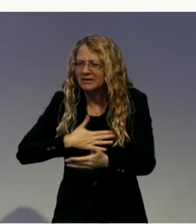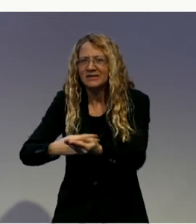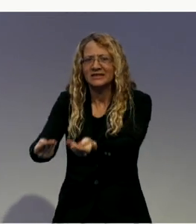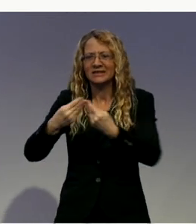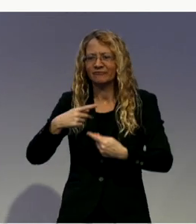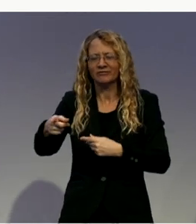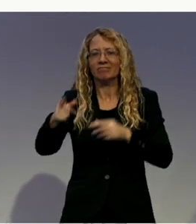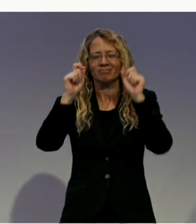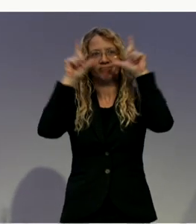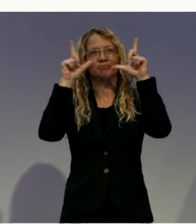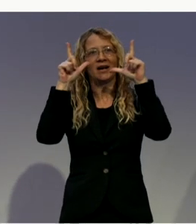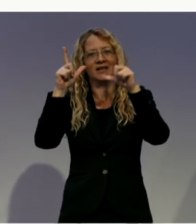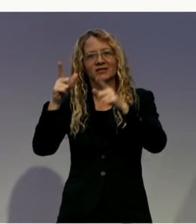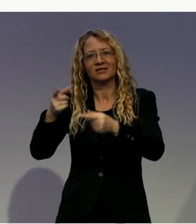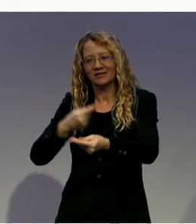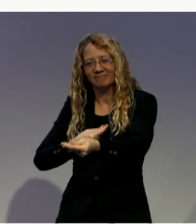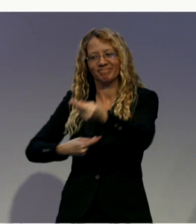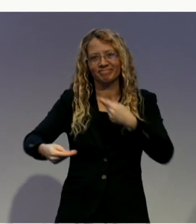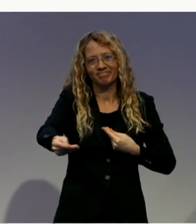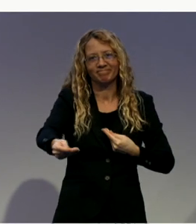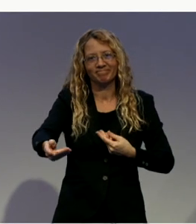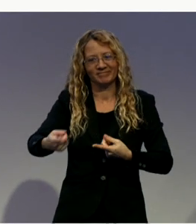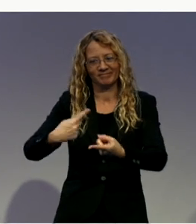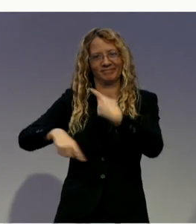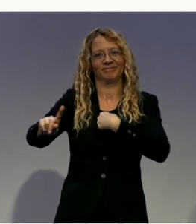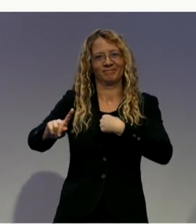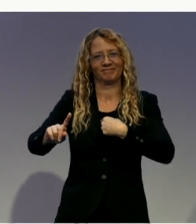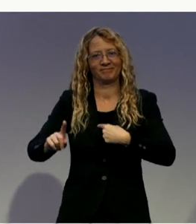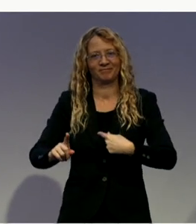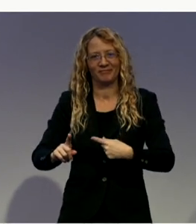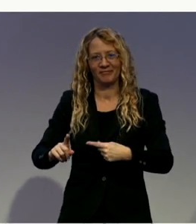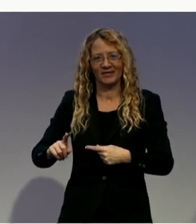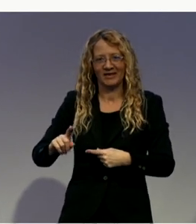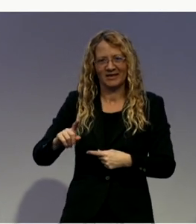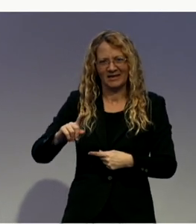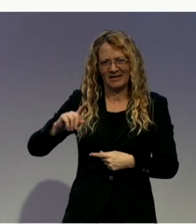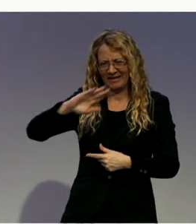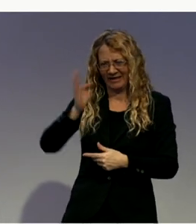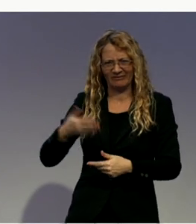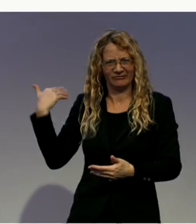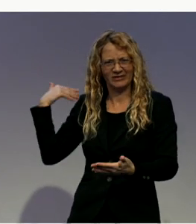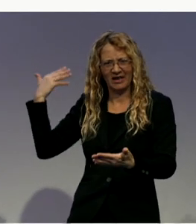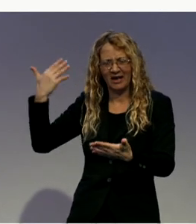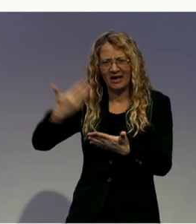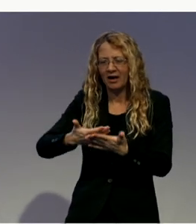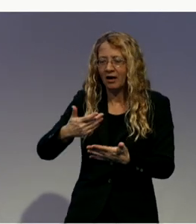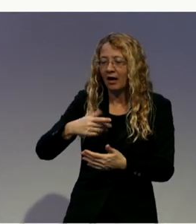a question maybe they were never asked before. So they come and